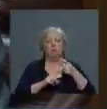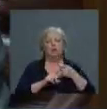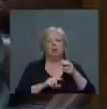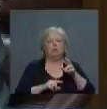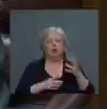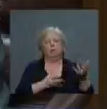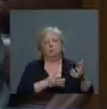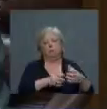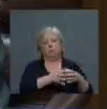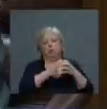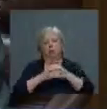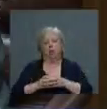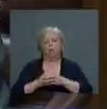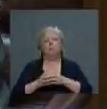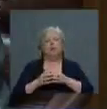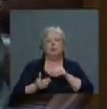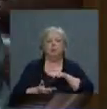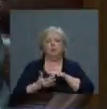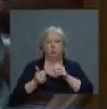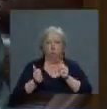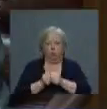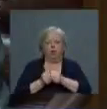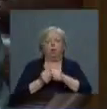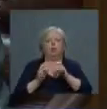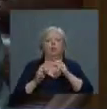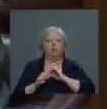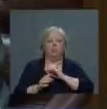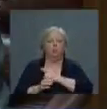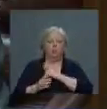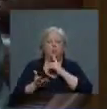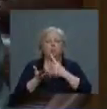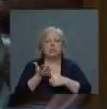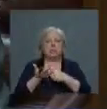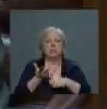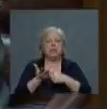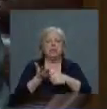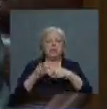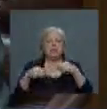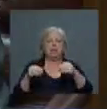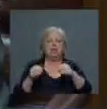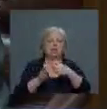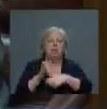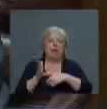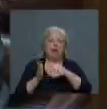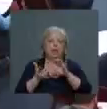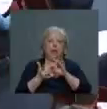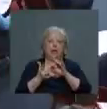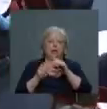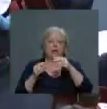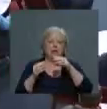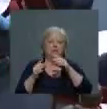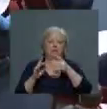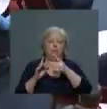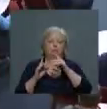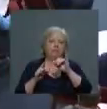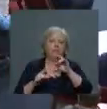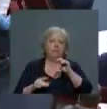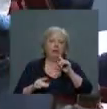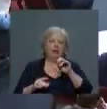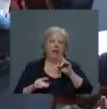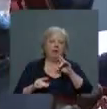Board of Directors to discuss the issue of sales tax and internet sales and further purposes. Okay,